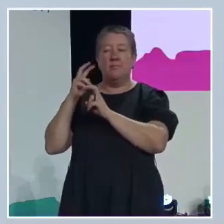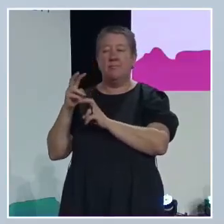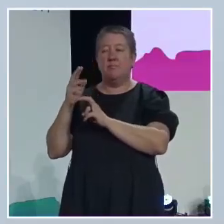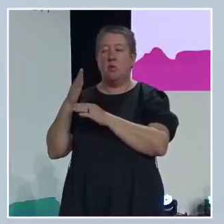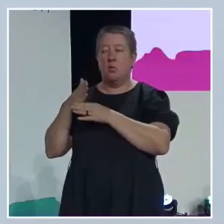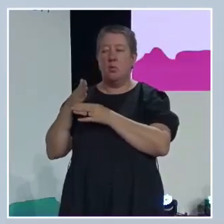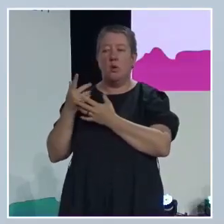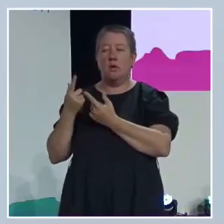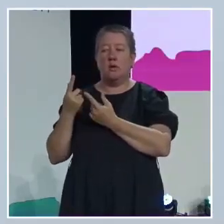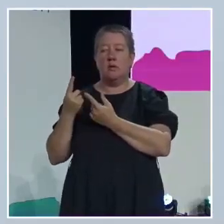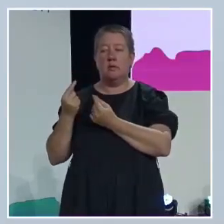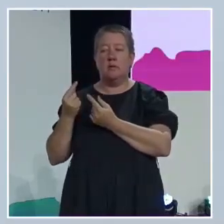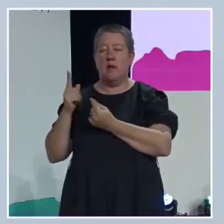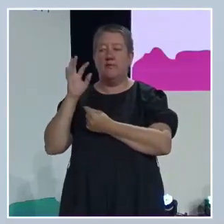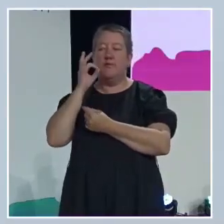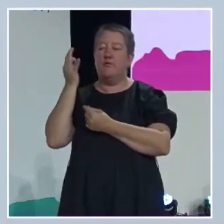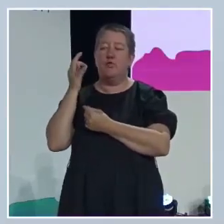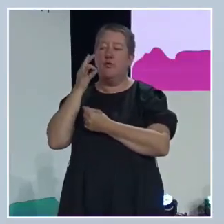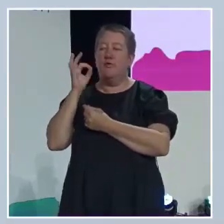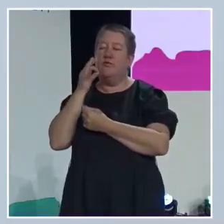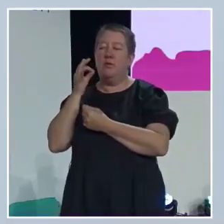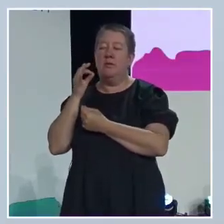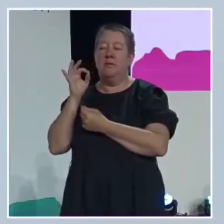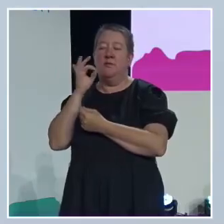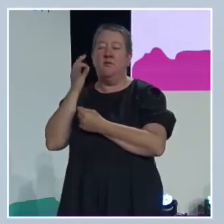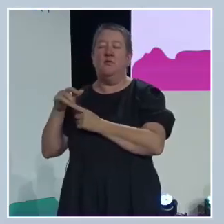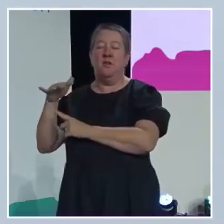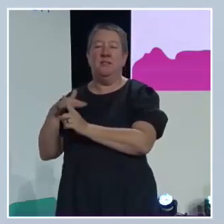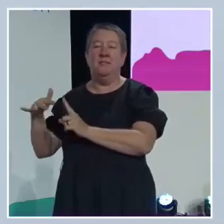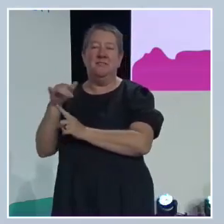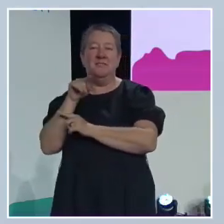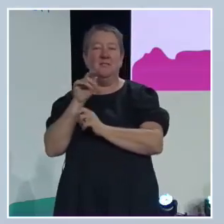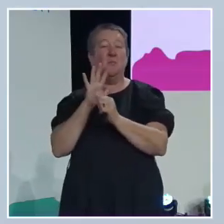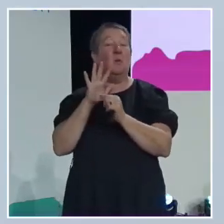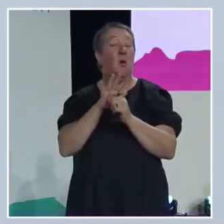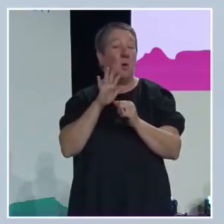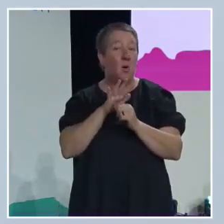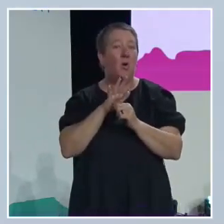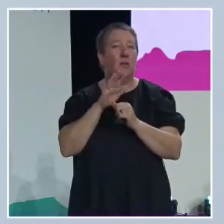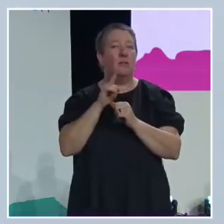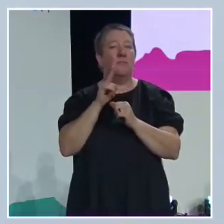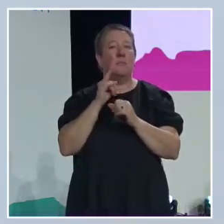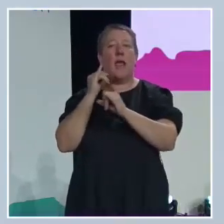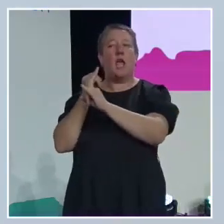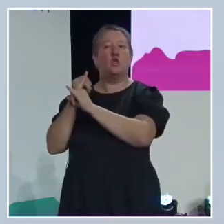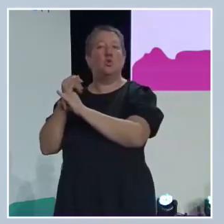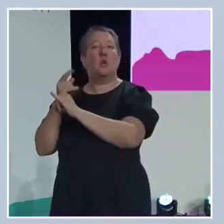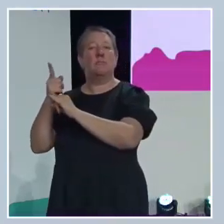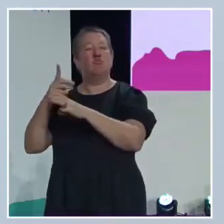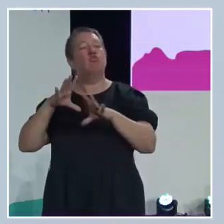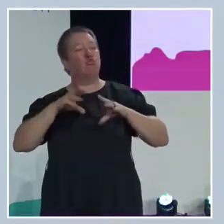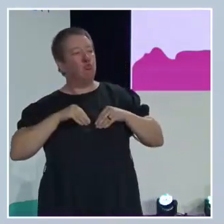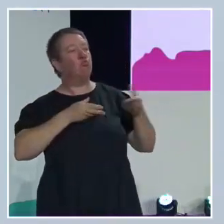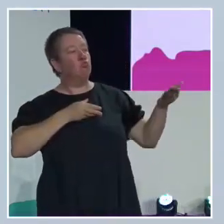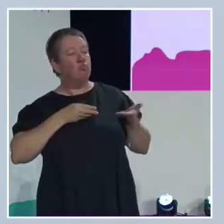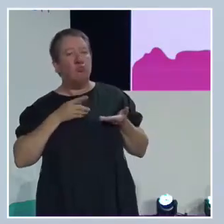in Morocco. That's extremely important to have institutions open to research to